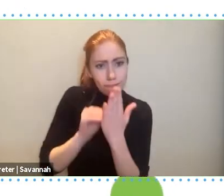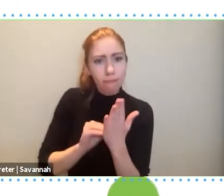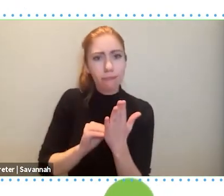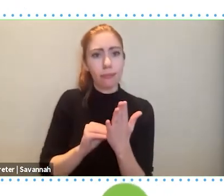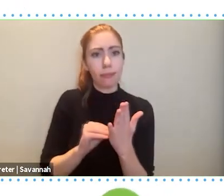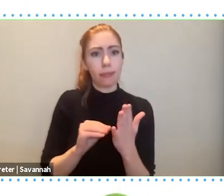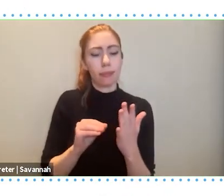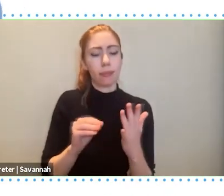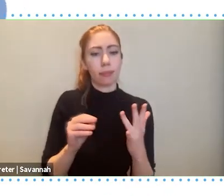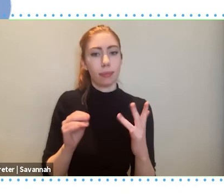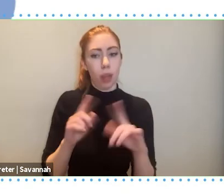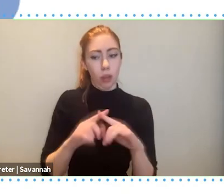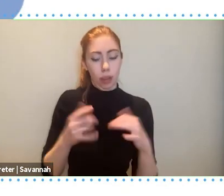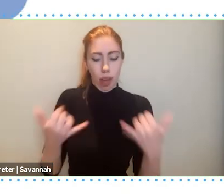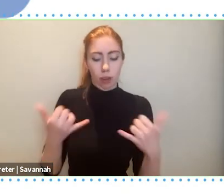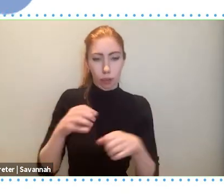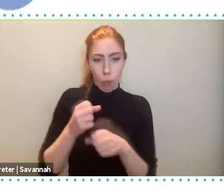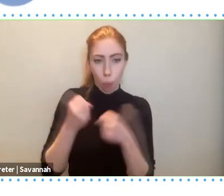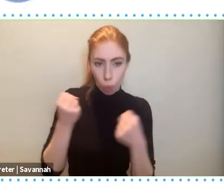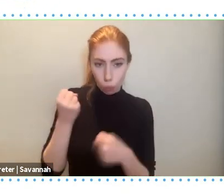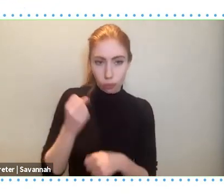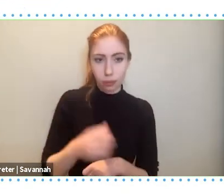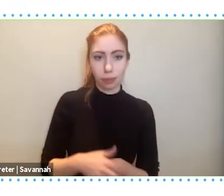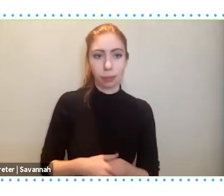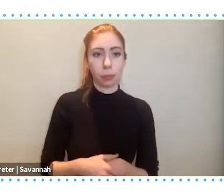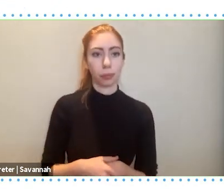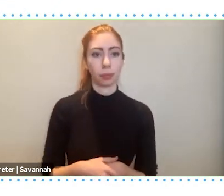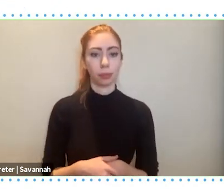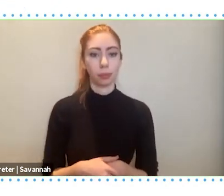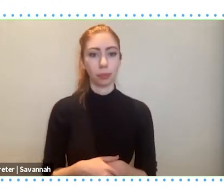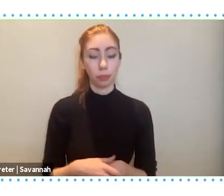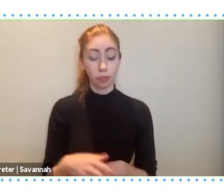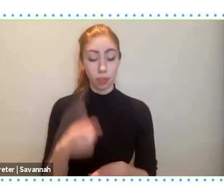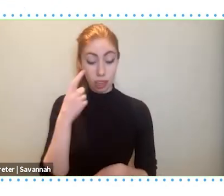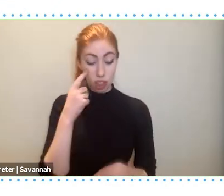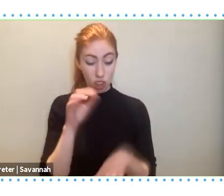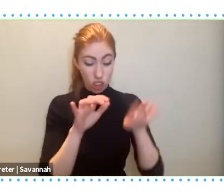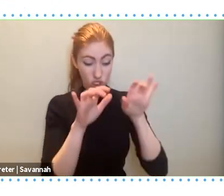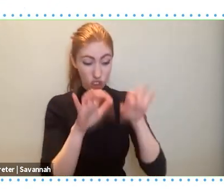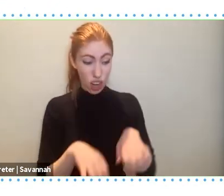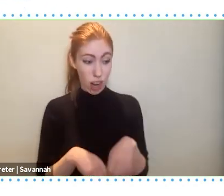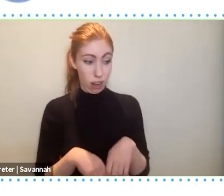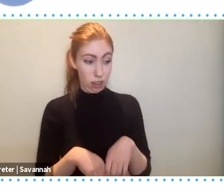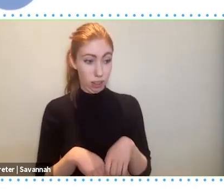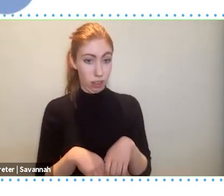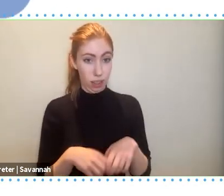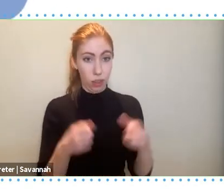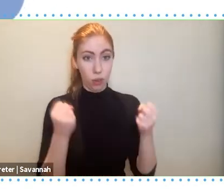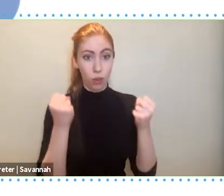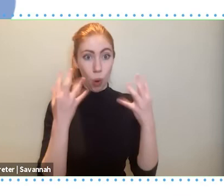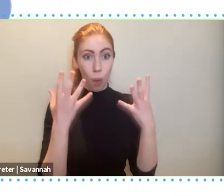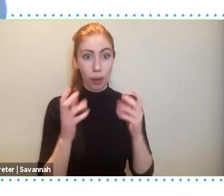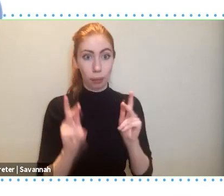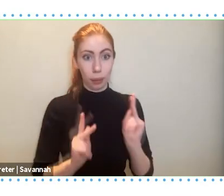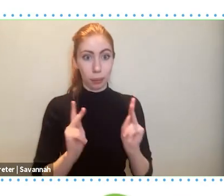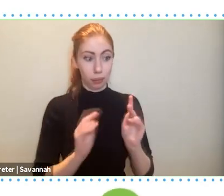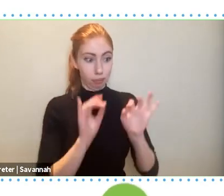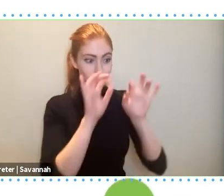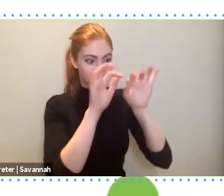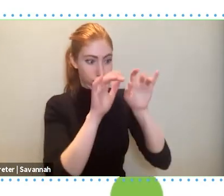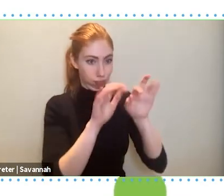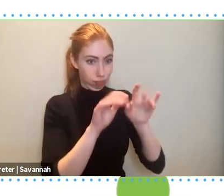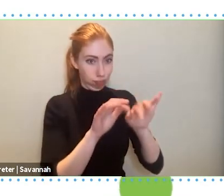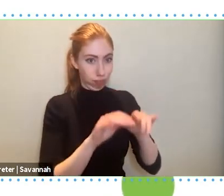to organize a hackathon, and like looking at the chat, I'm like, there's like 16,000 solutions posted, but we didn't really get into